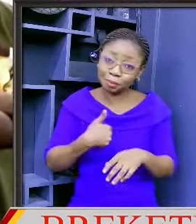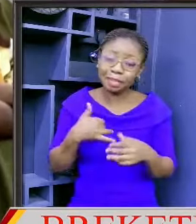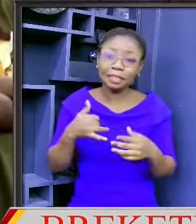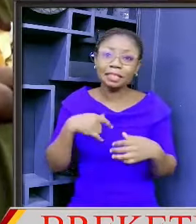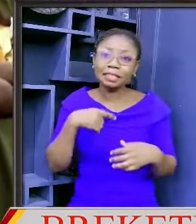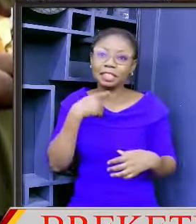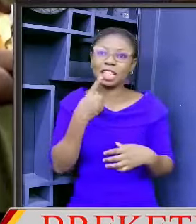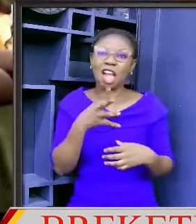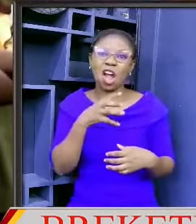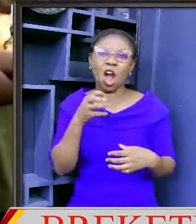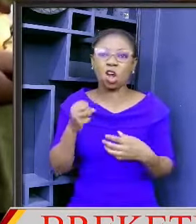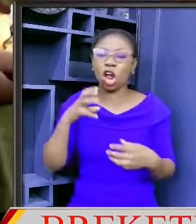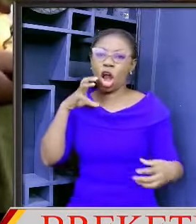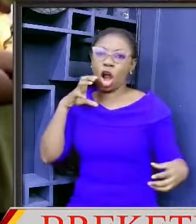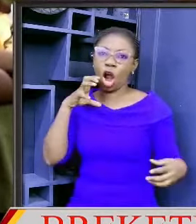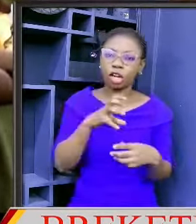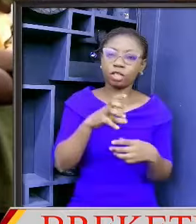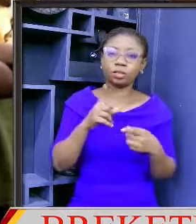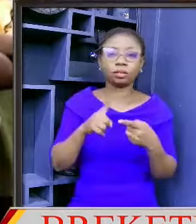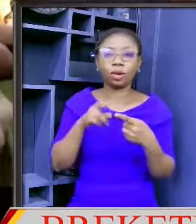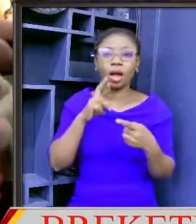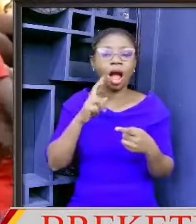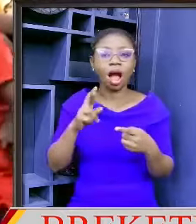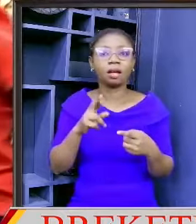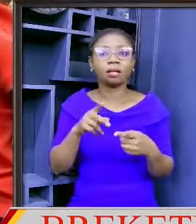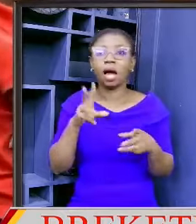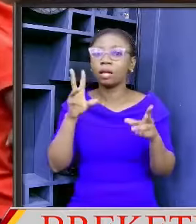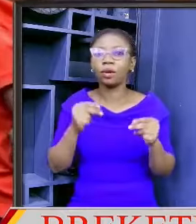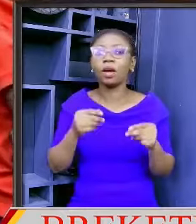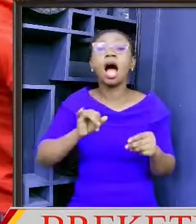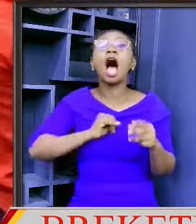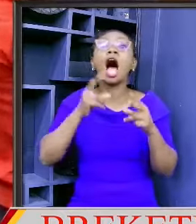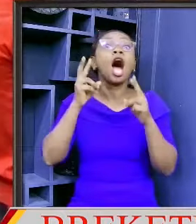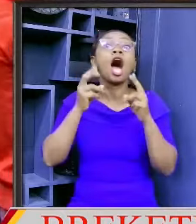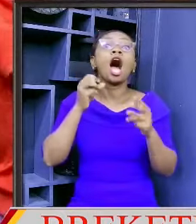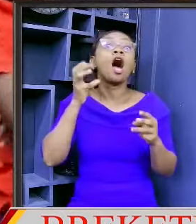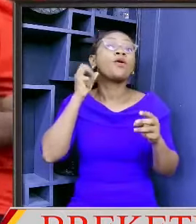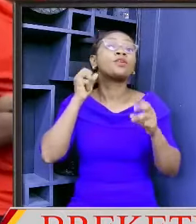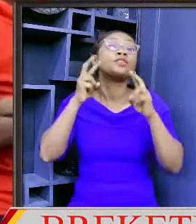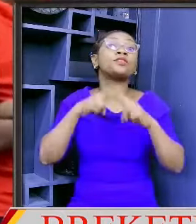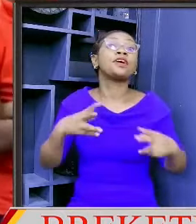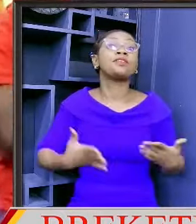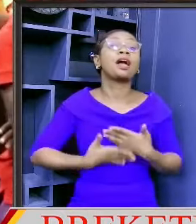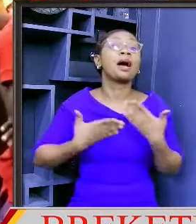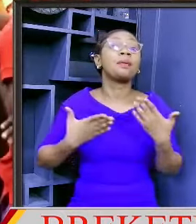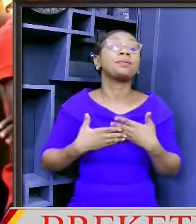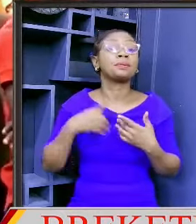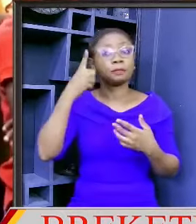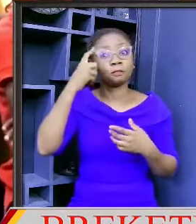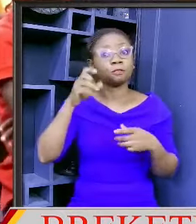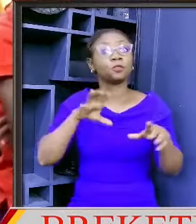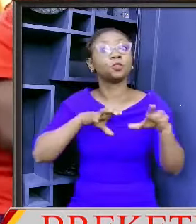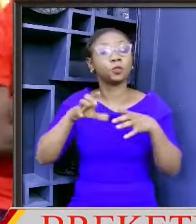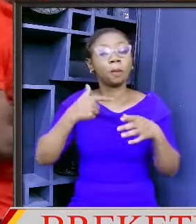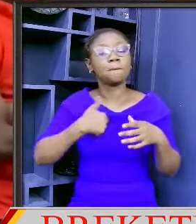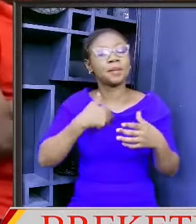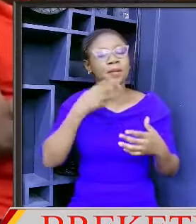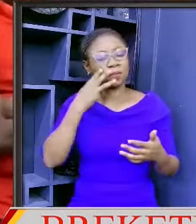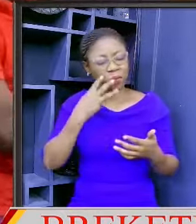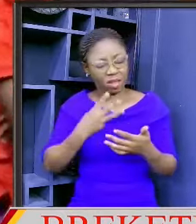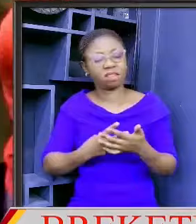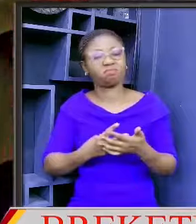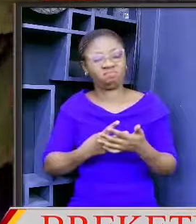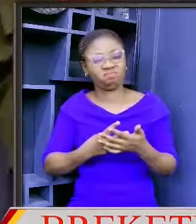was too harsh on her. No, sir, you did not at all. I was very happy that yesterday because you do it well. You did